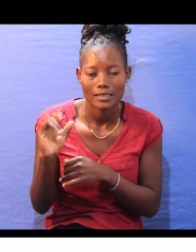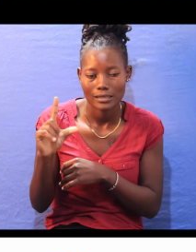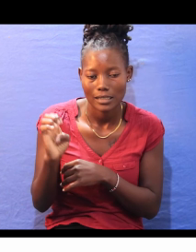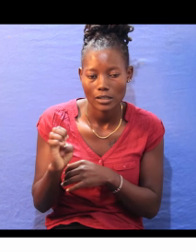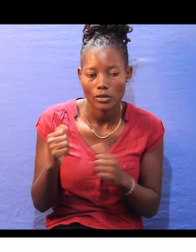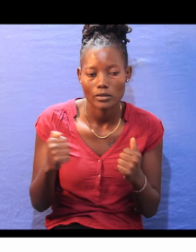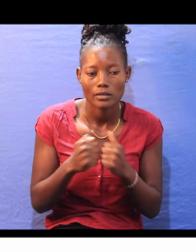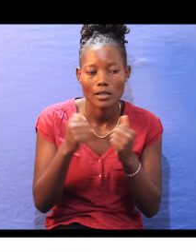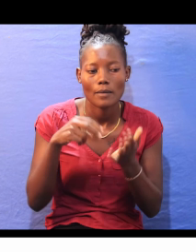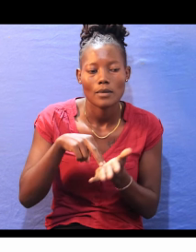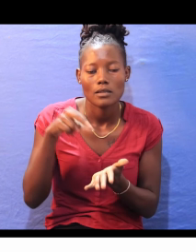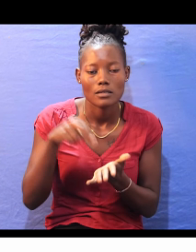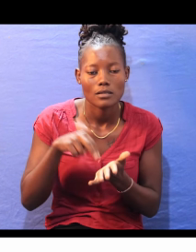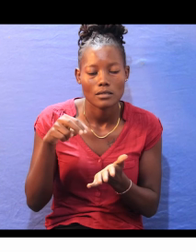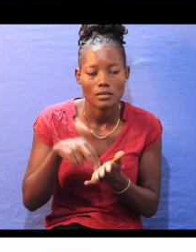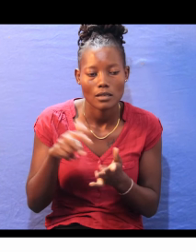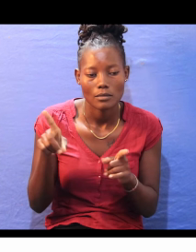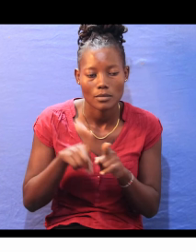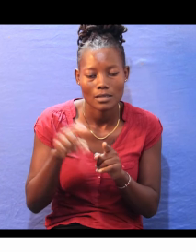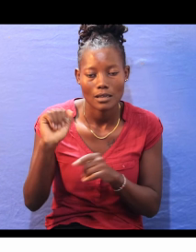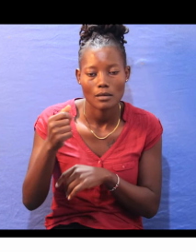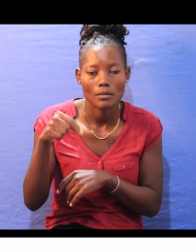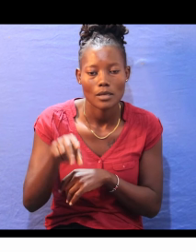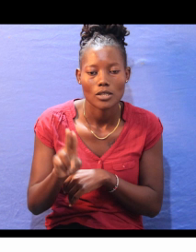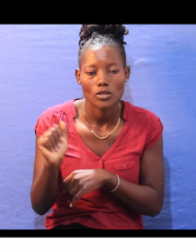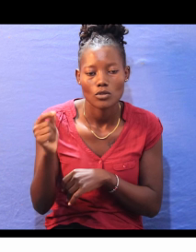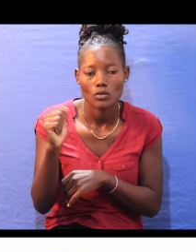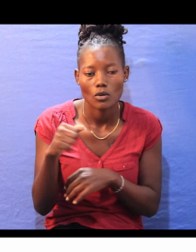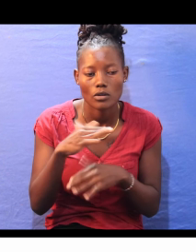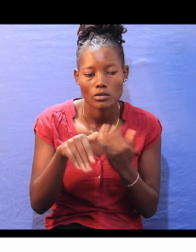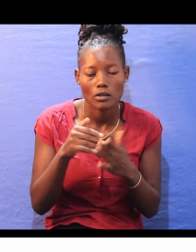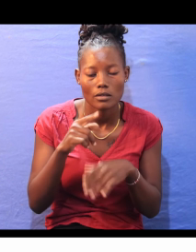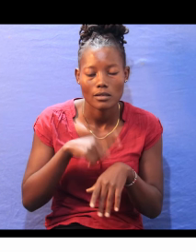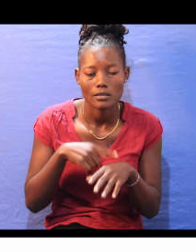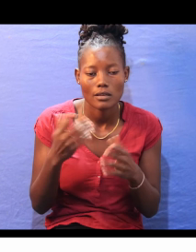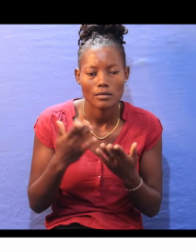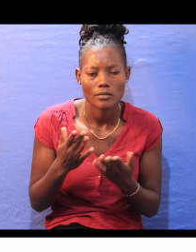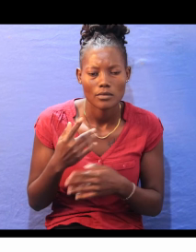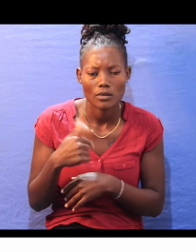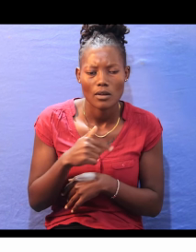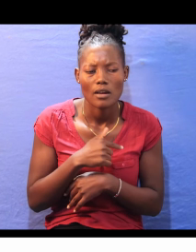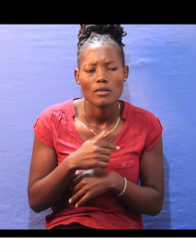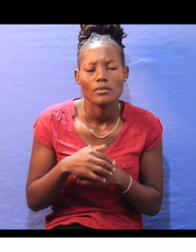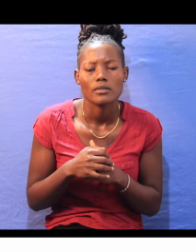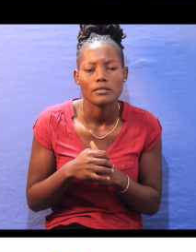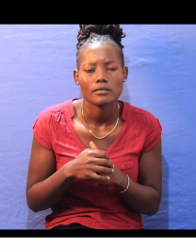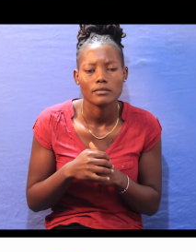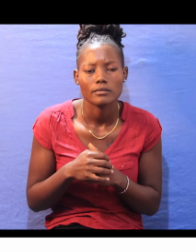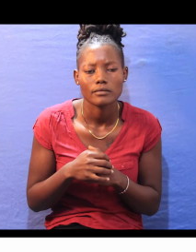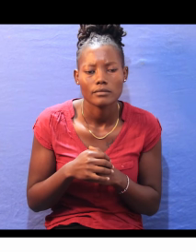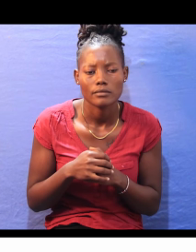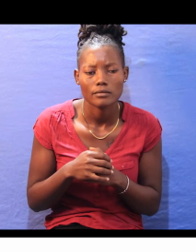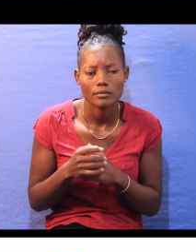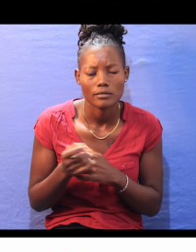in depth jumps and plyometrics and sports all the time, where we go into an